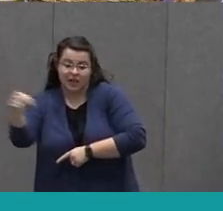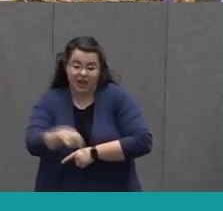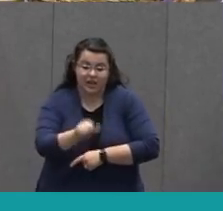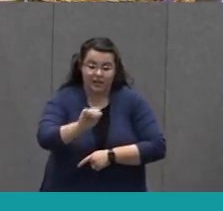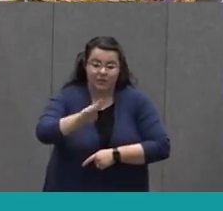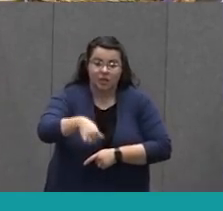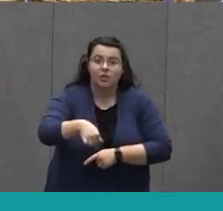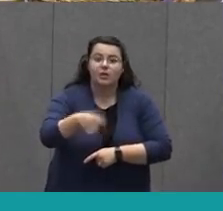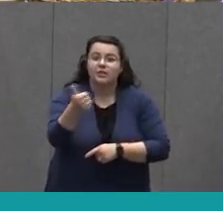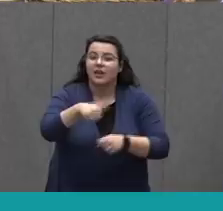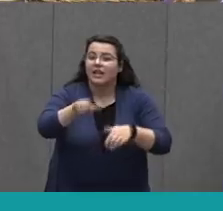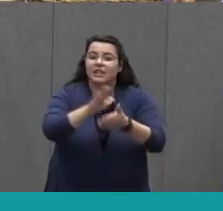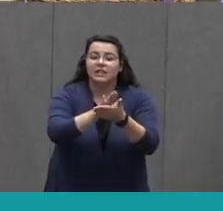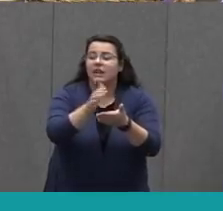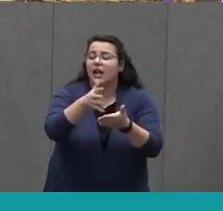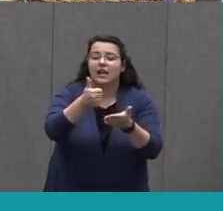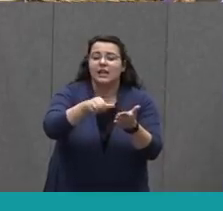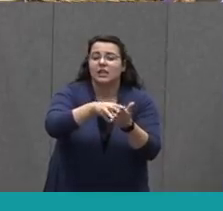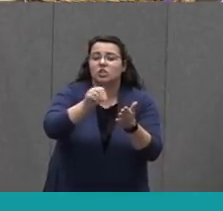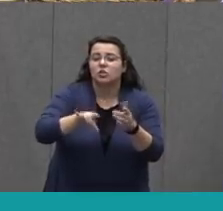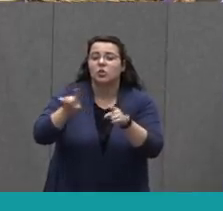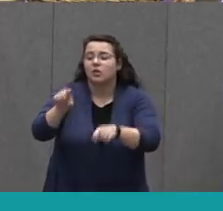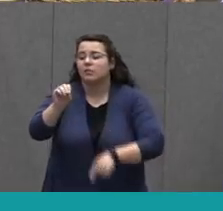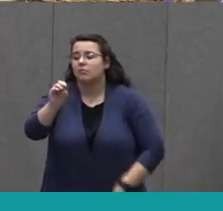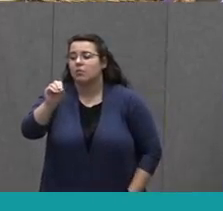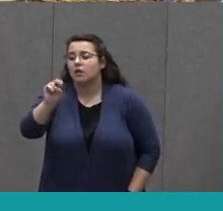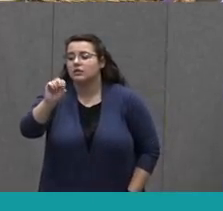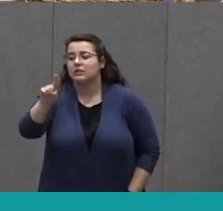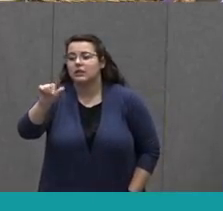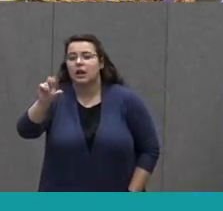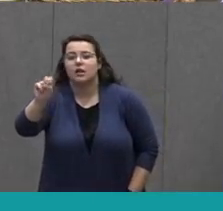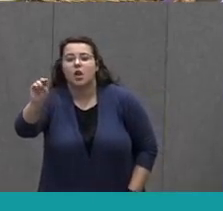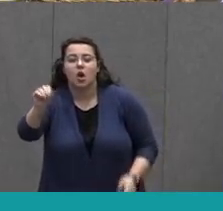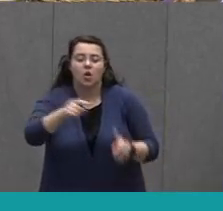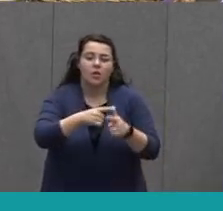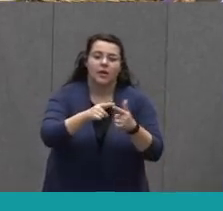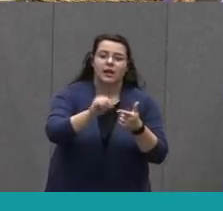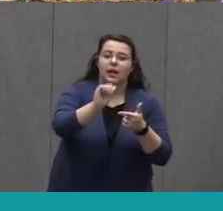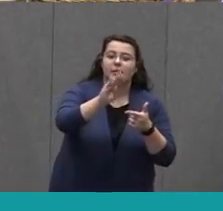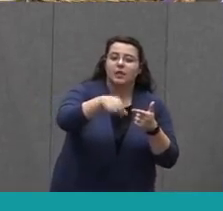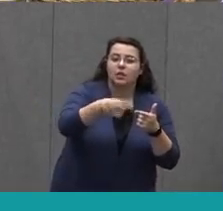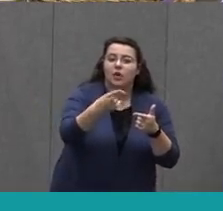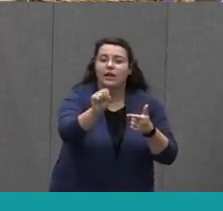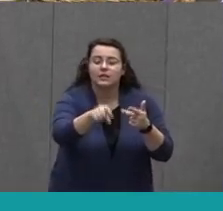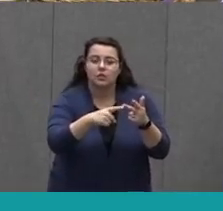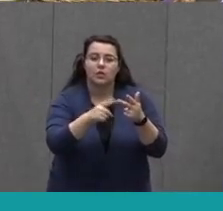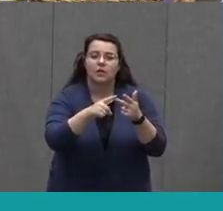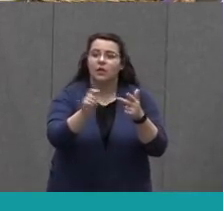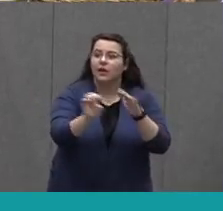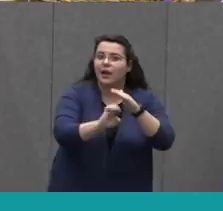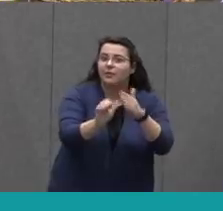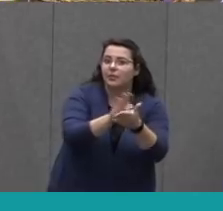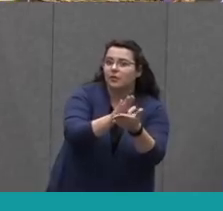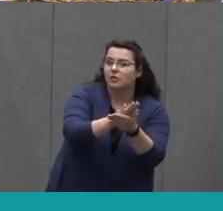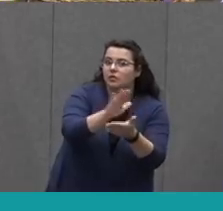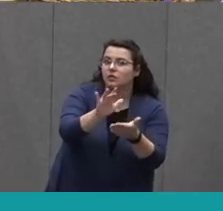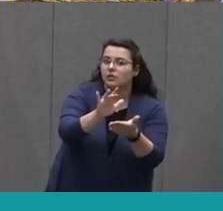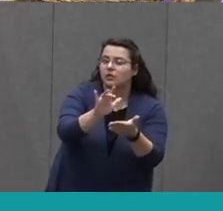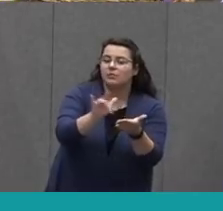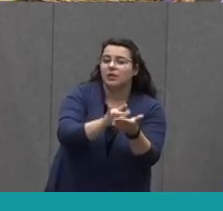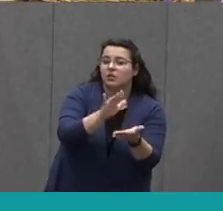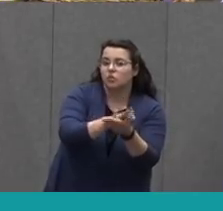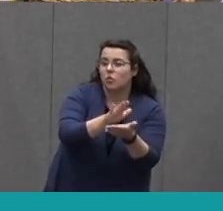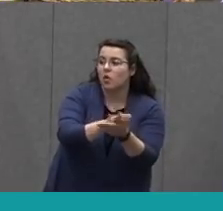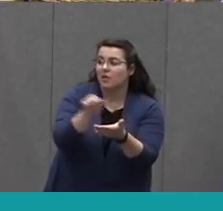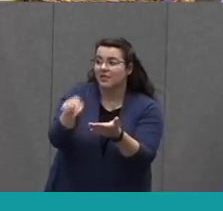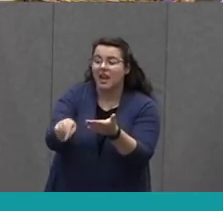students who go to Manzano, Highland, Albuquerque High, or any of the elementary middle schools, I serve all of those students. And then all the